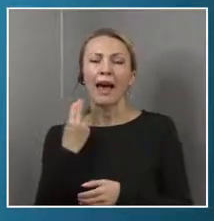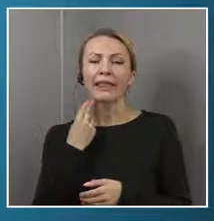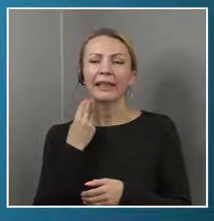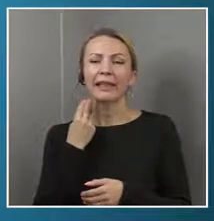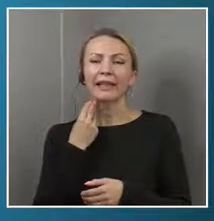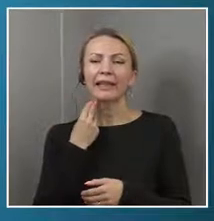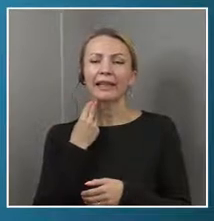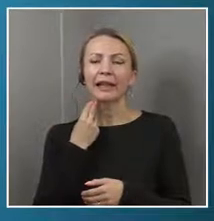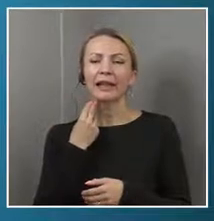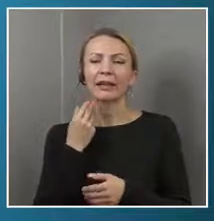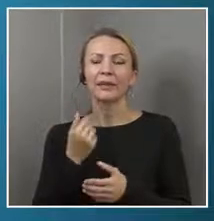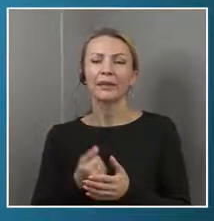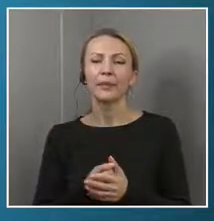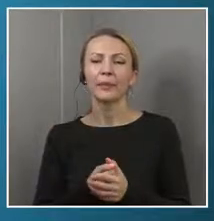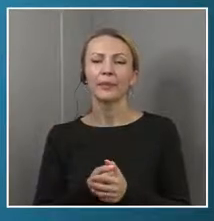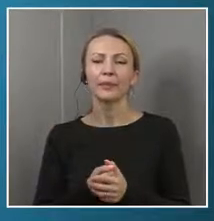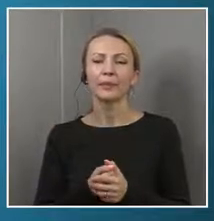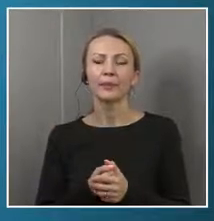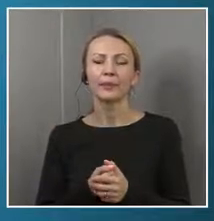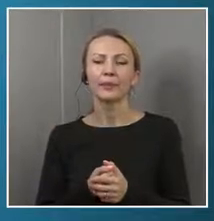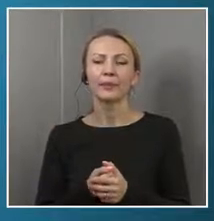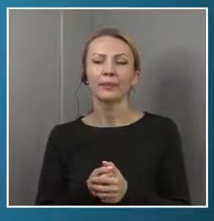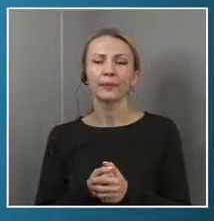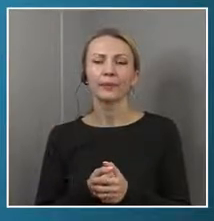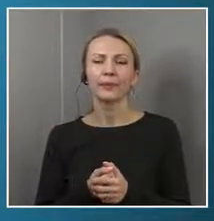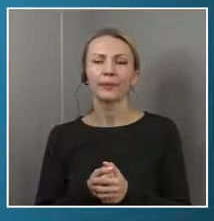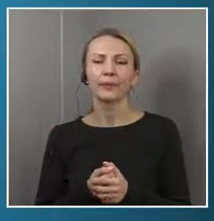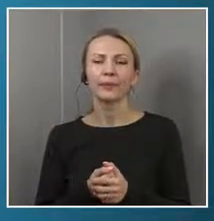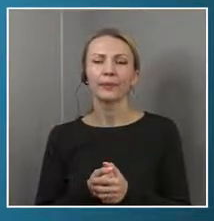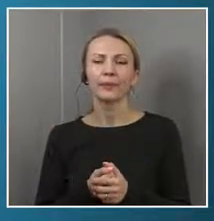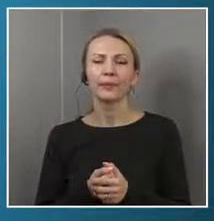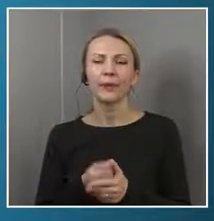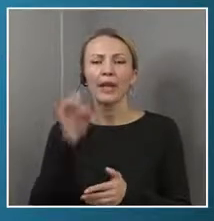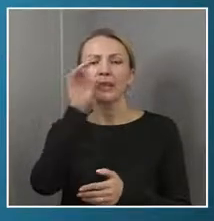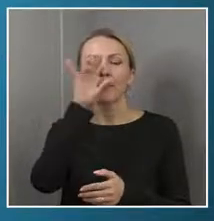all related to each other, and each bringing to the syndicate